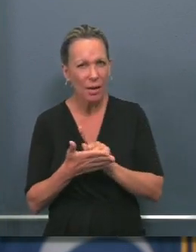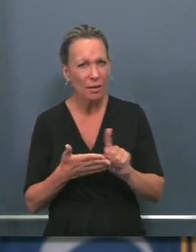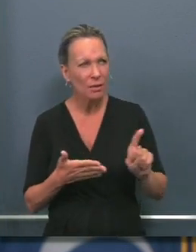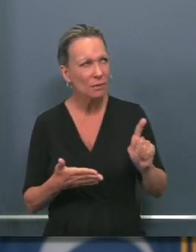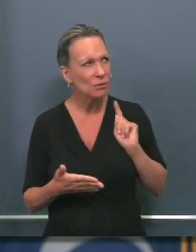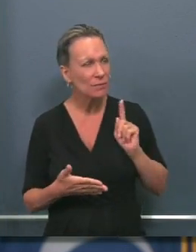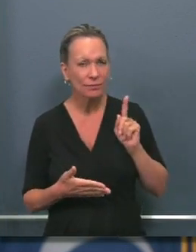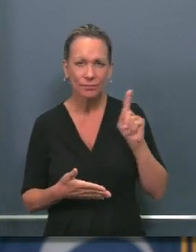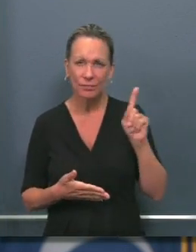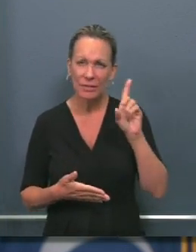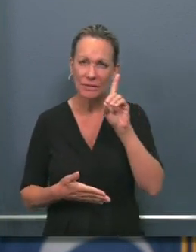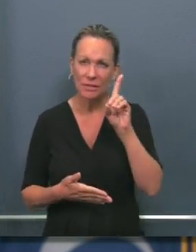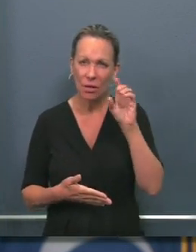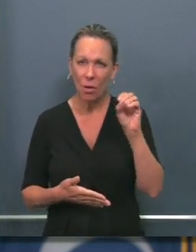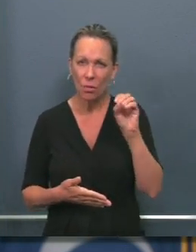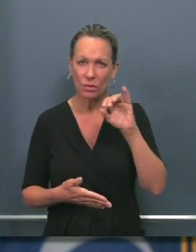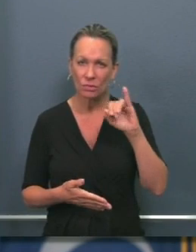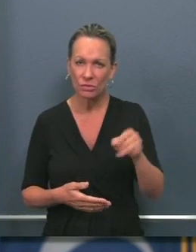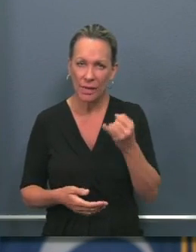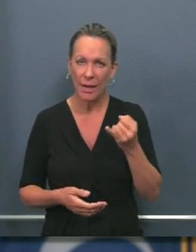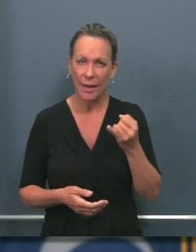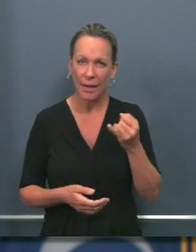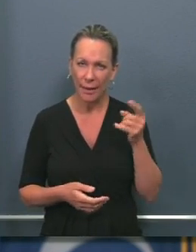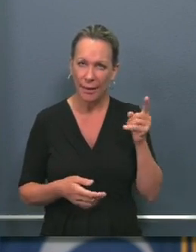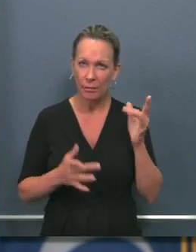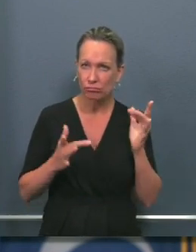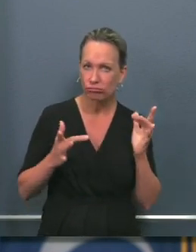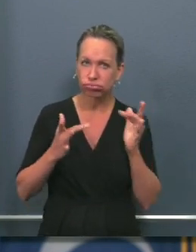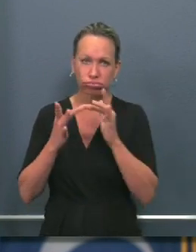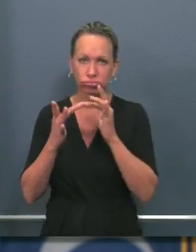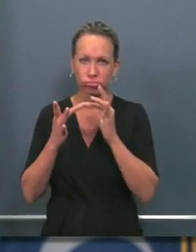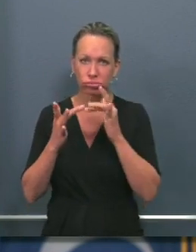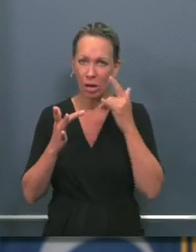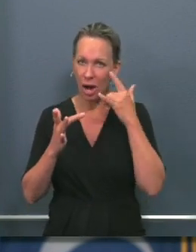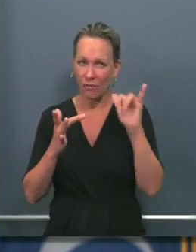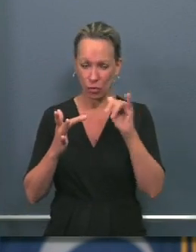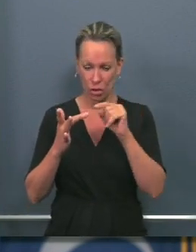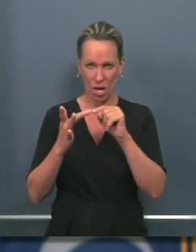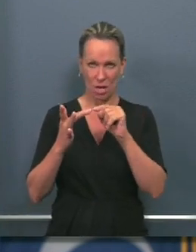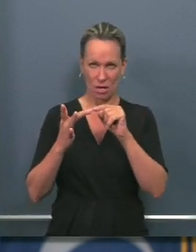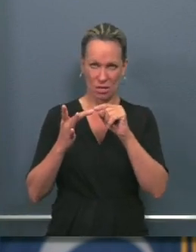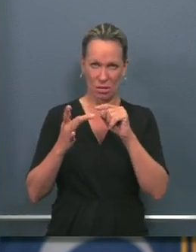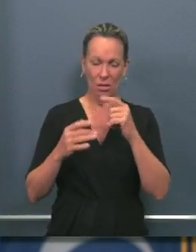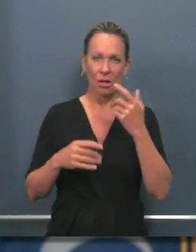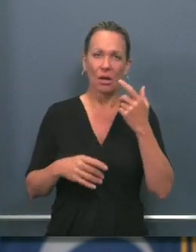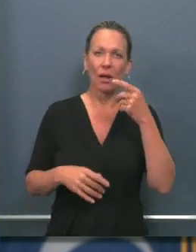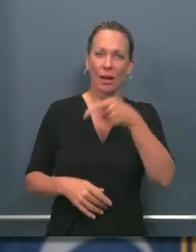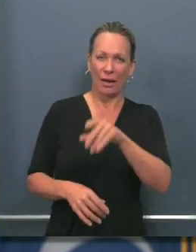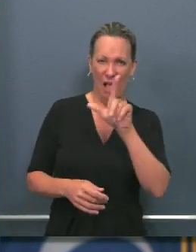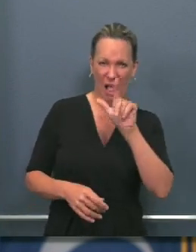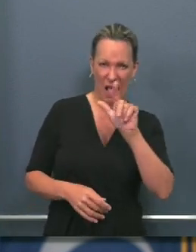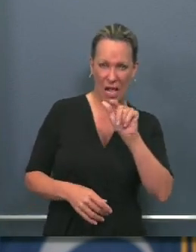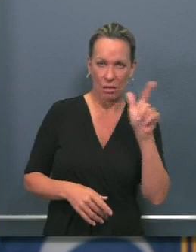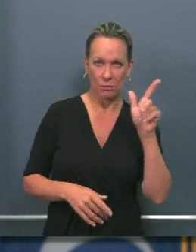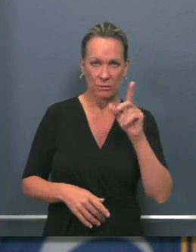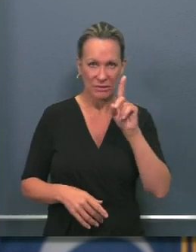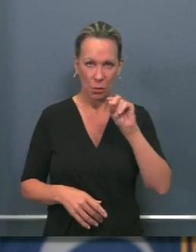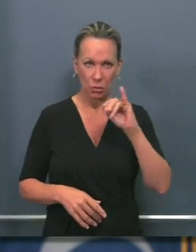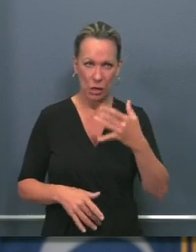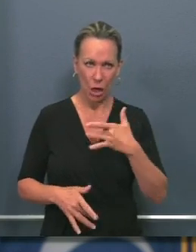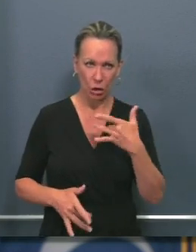state of California and Los Angeles itself, expressing concerns about various restrictions still in place. I